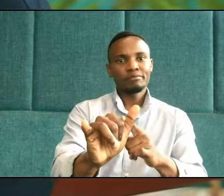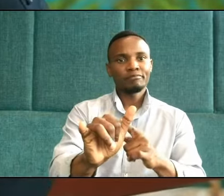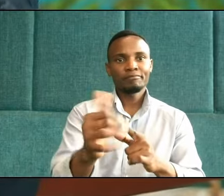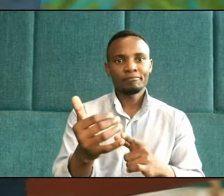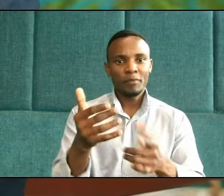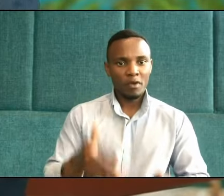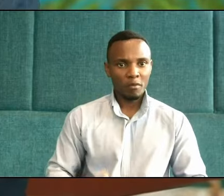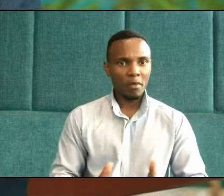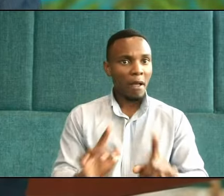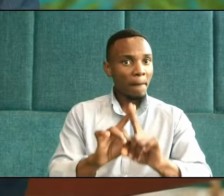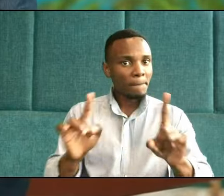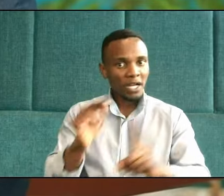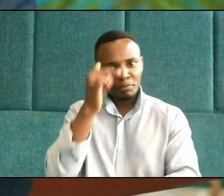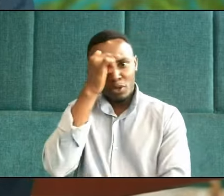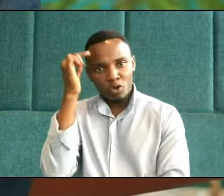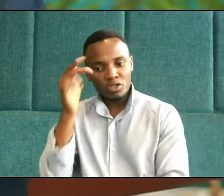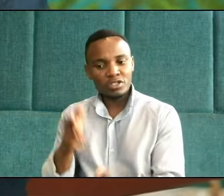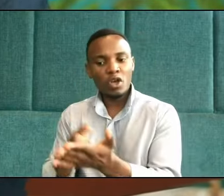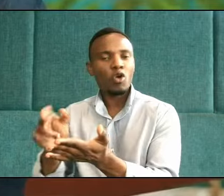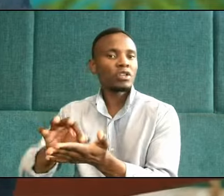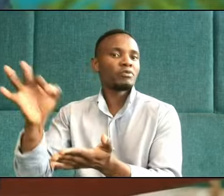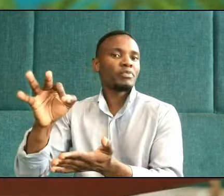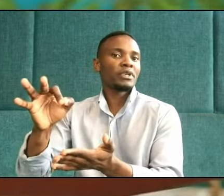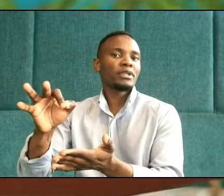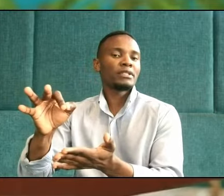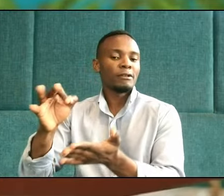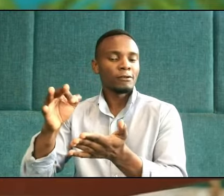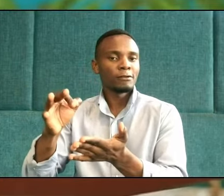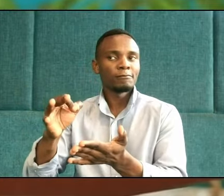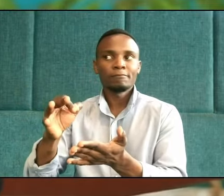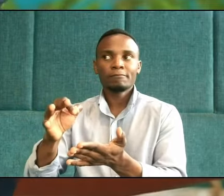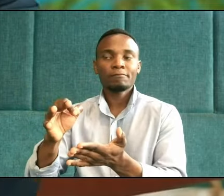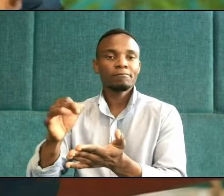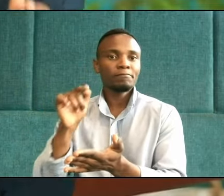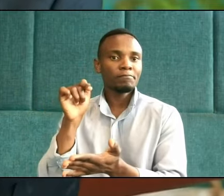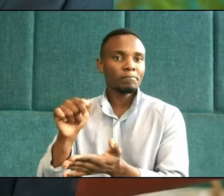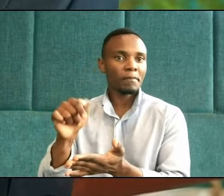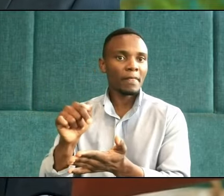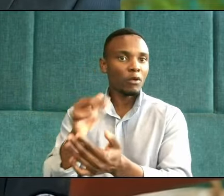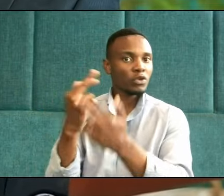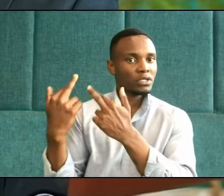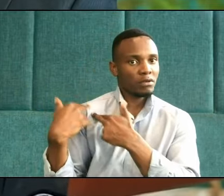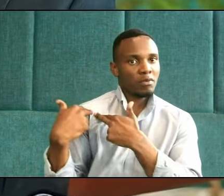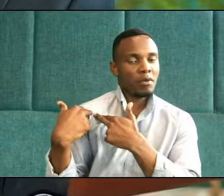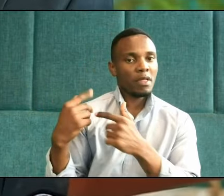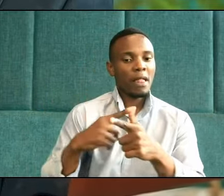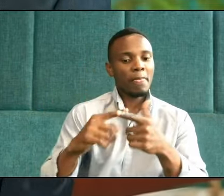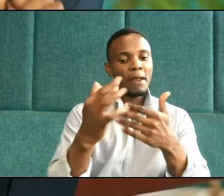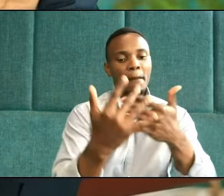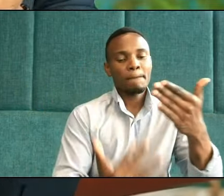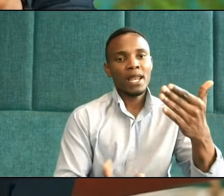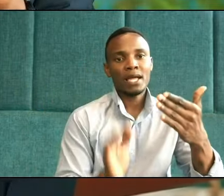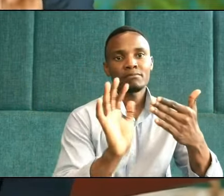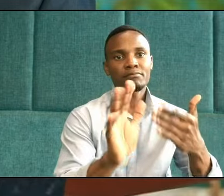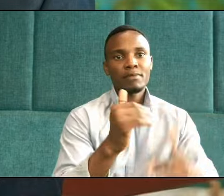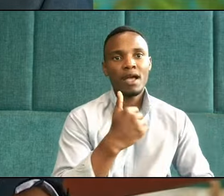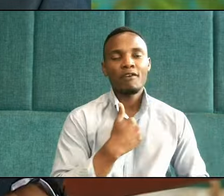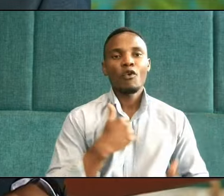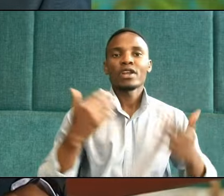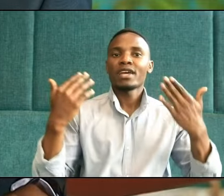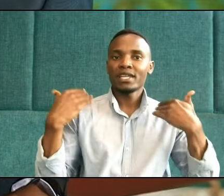eternal Holy Spirit, his blood had that eternity in it. And when he